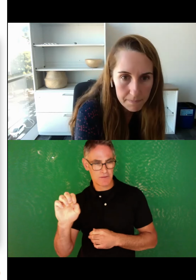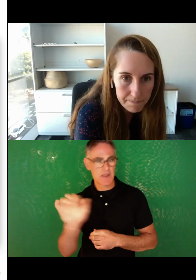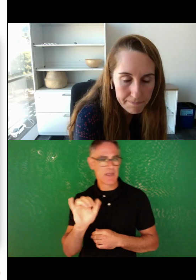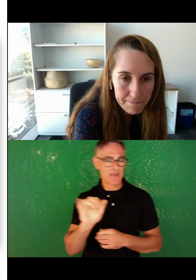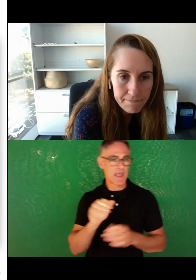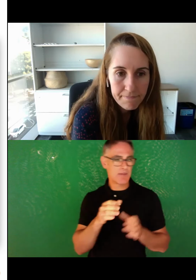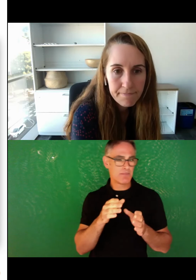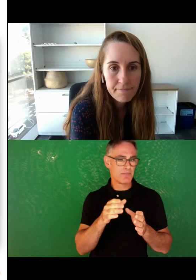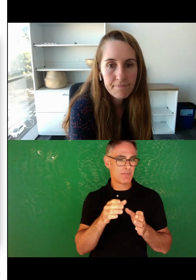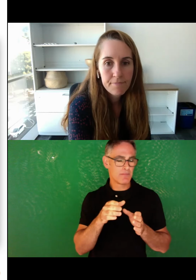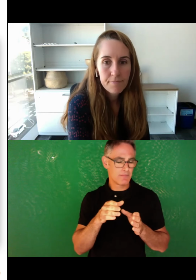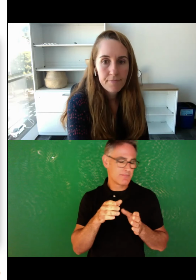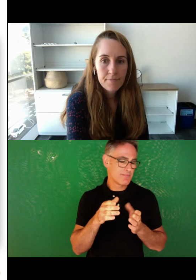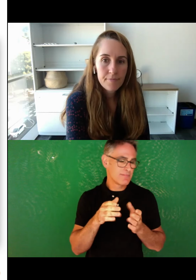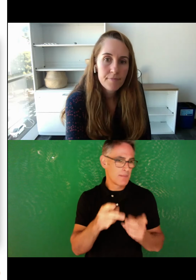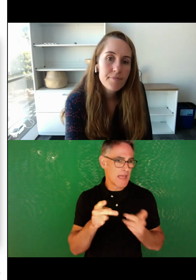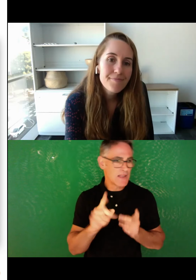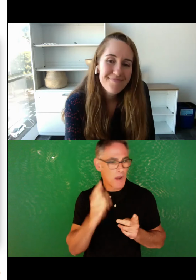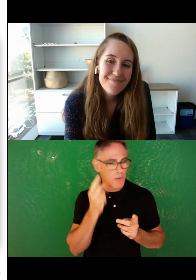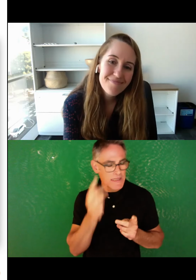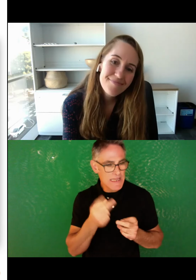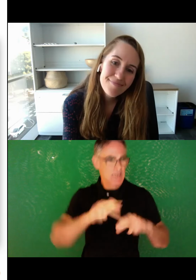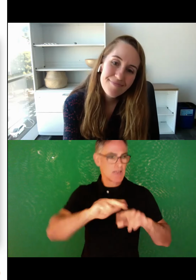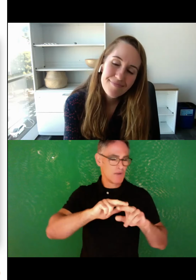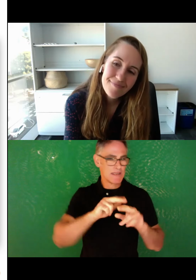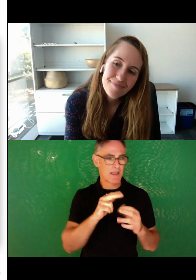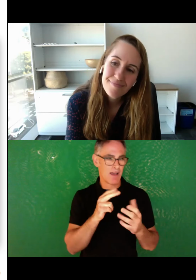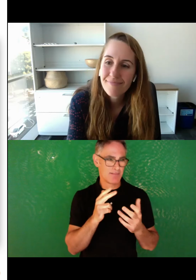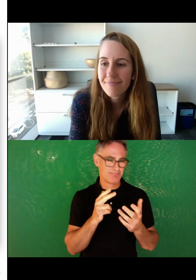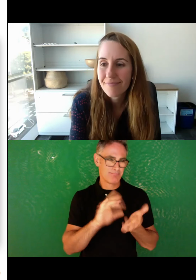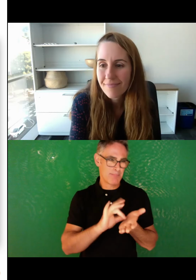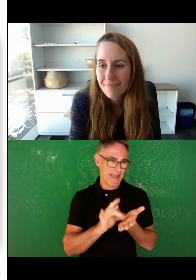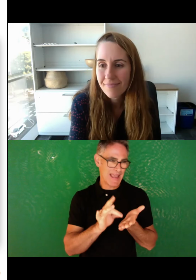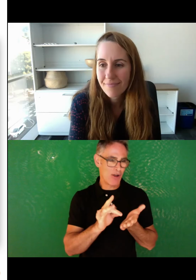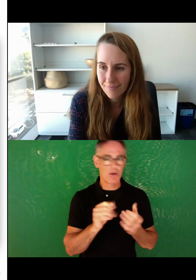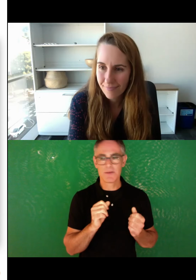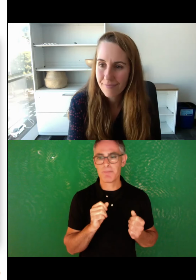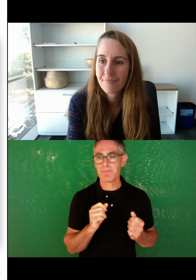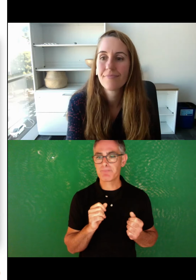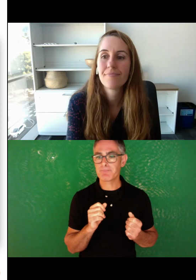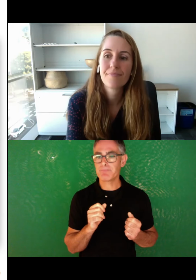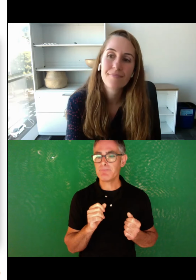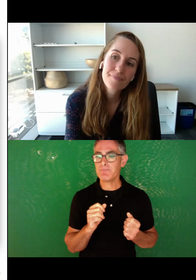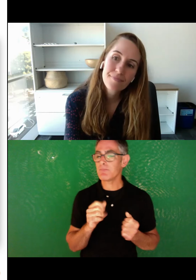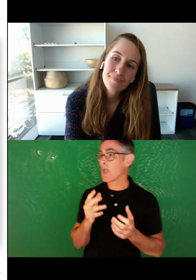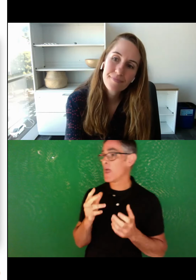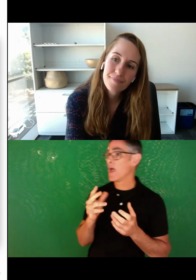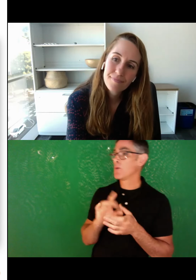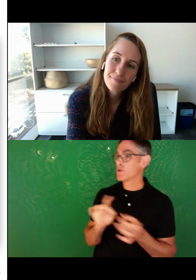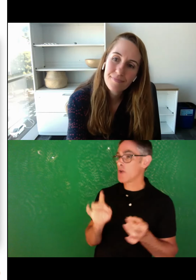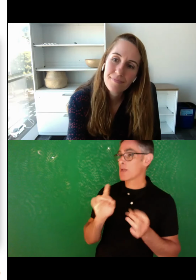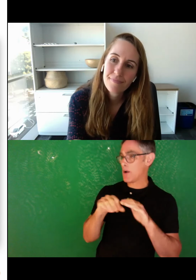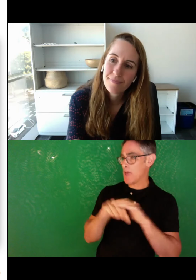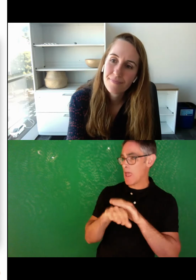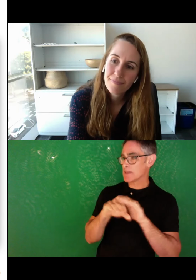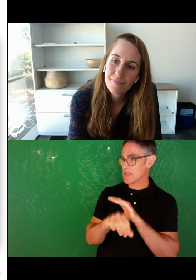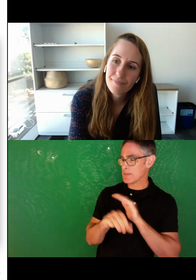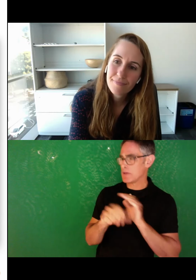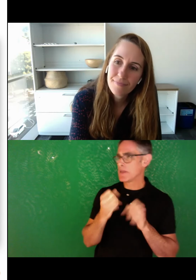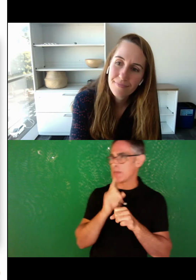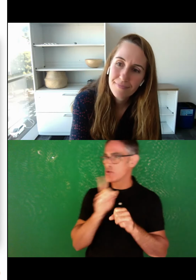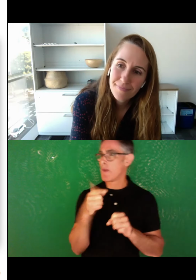partnerships. Thanks, Amanda. And I also just want a note on accessibility, making sure we're